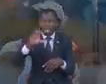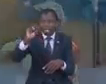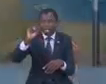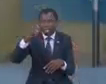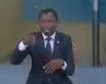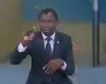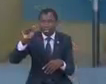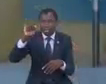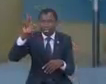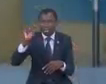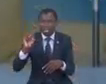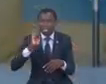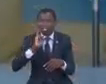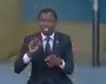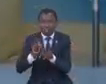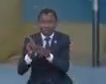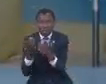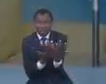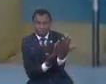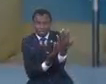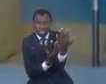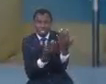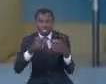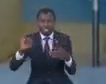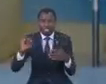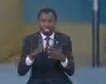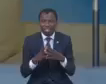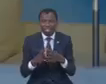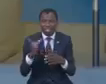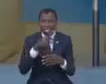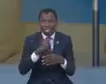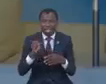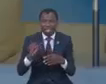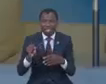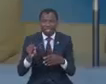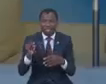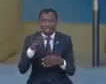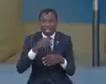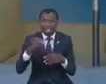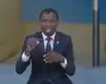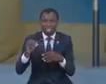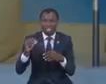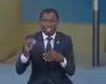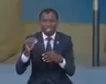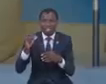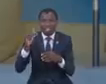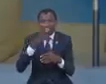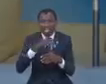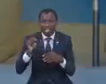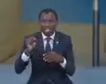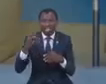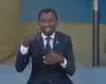waiting. And many other countries are waiting. At present, we're covering